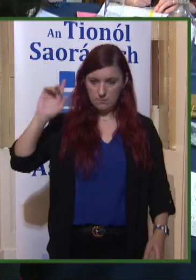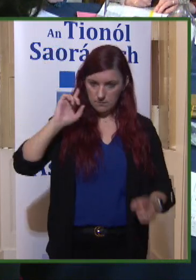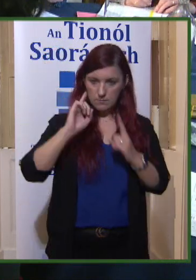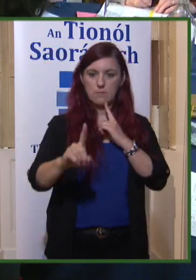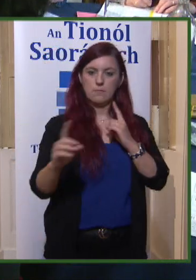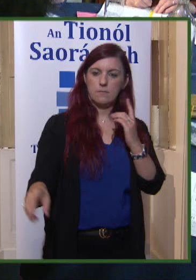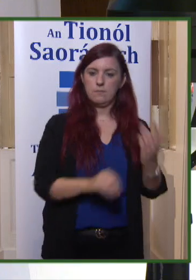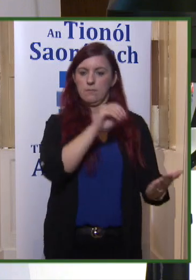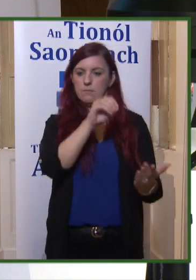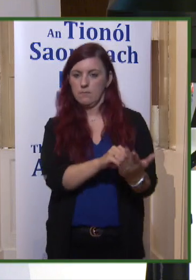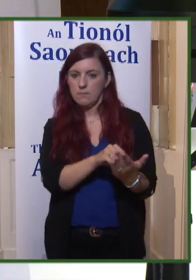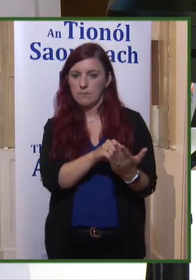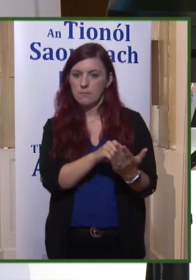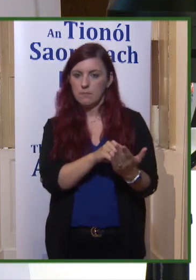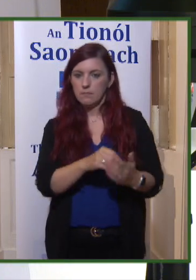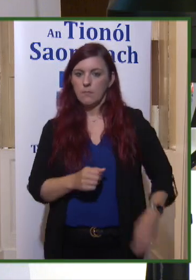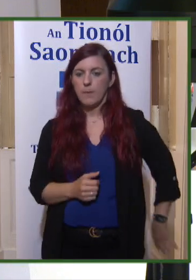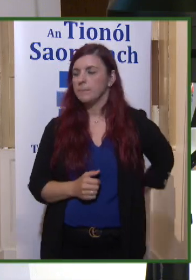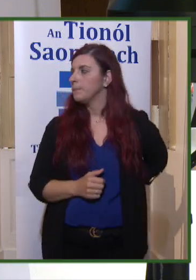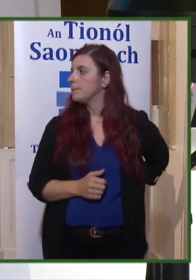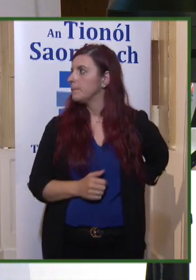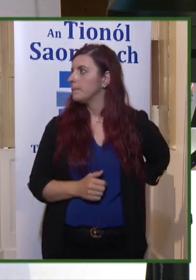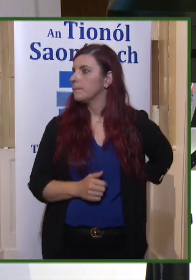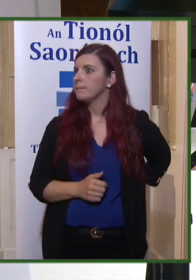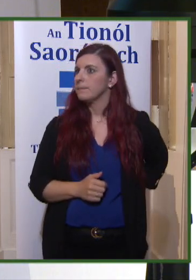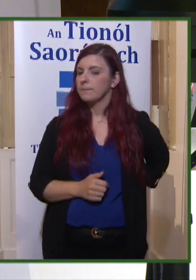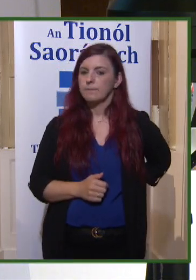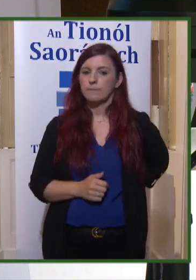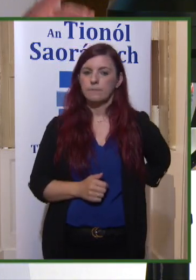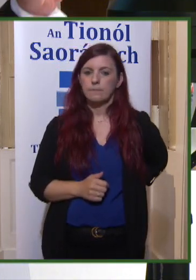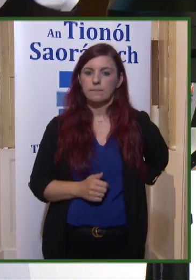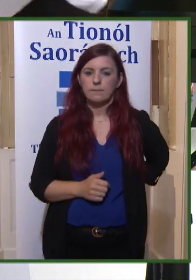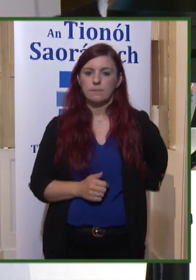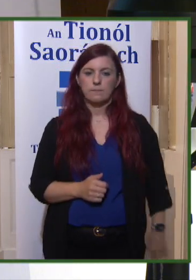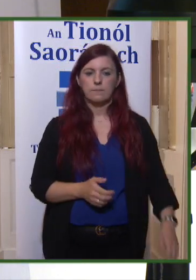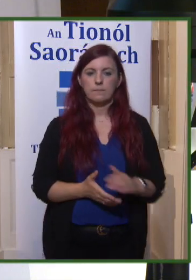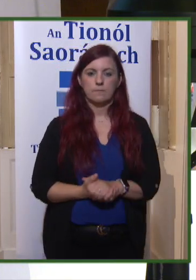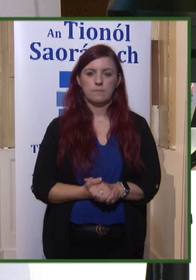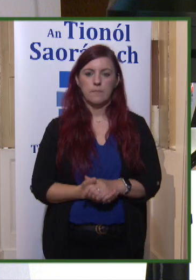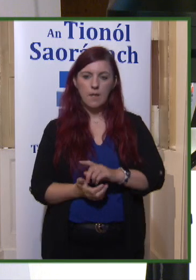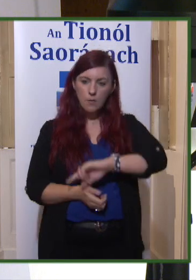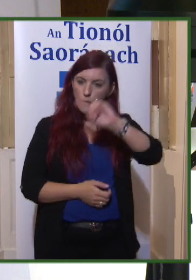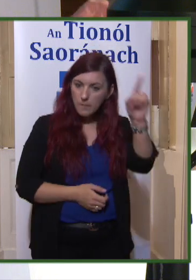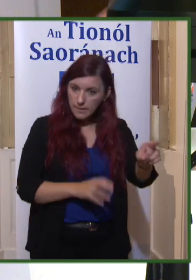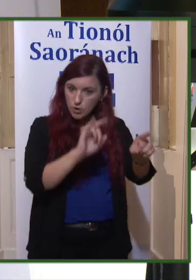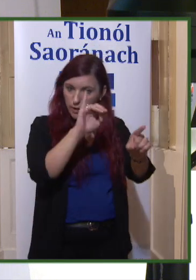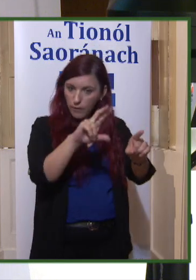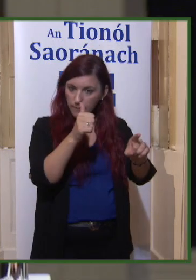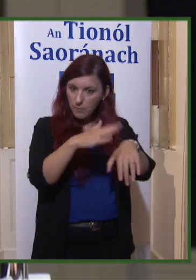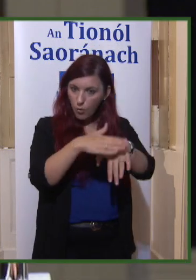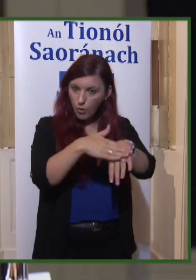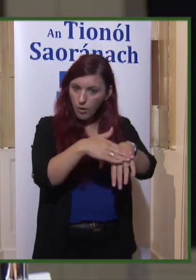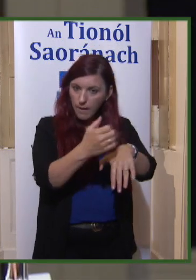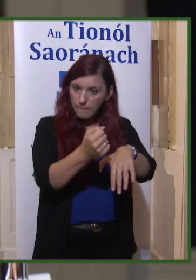Yeah. You have that, Cathal? Just give me a thumbs up if you have it. I have there, yeah, thanks. Okay. we're back to Shifa. How many more have you got?